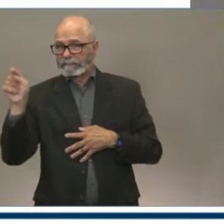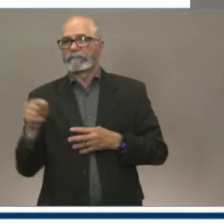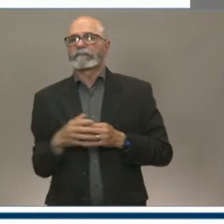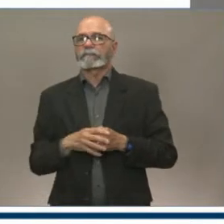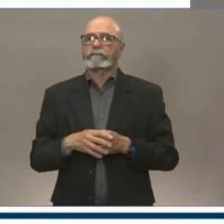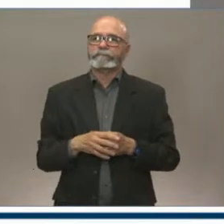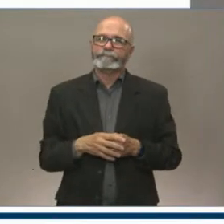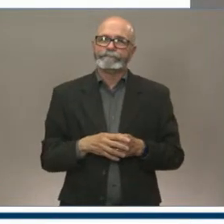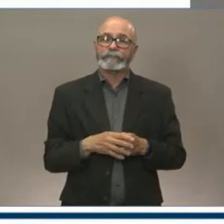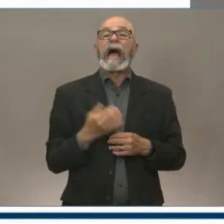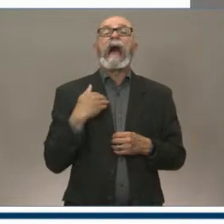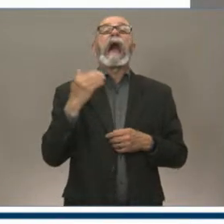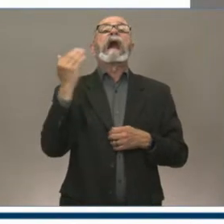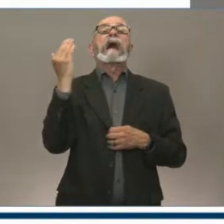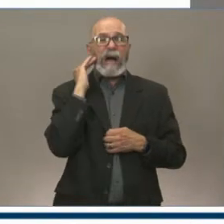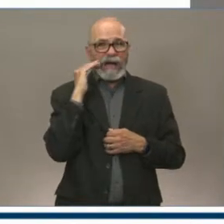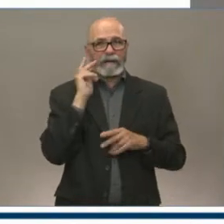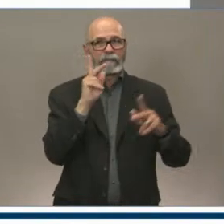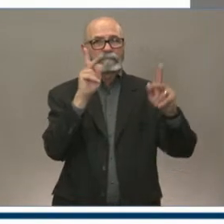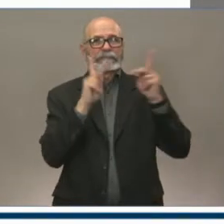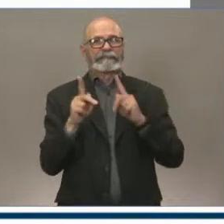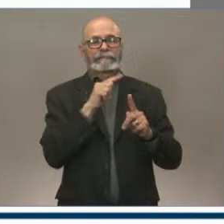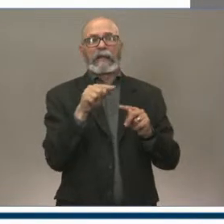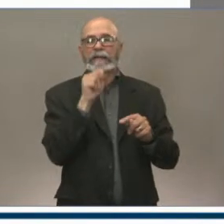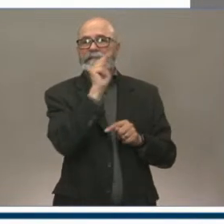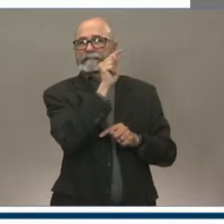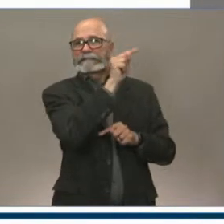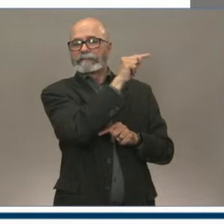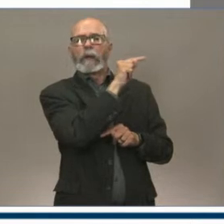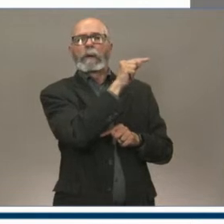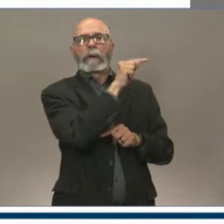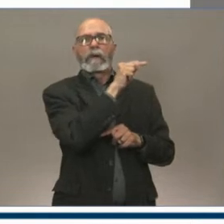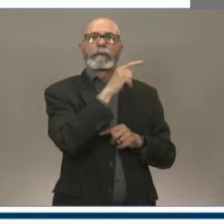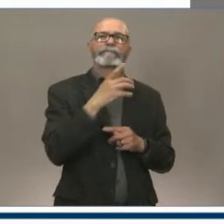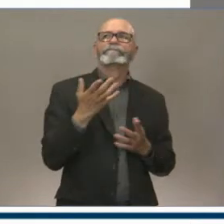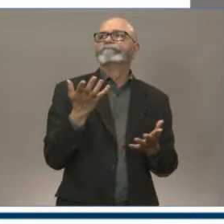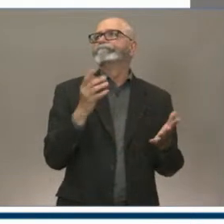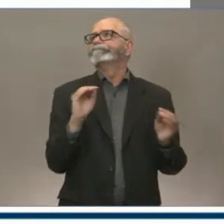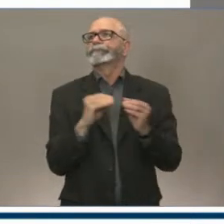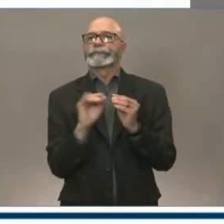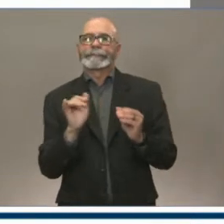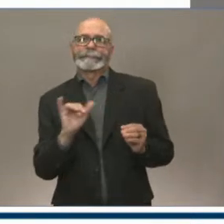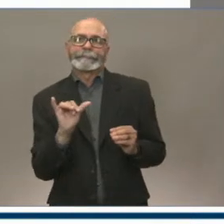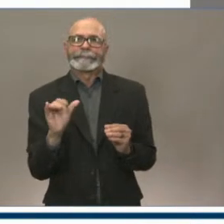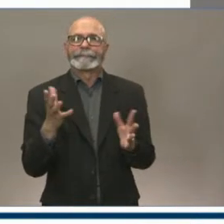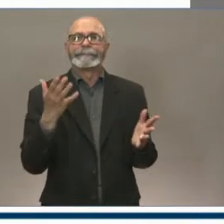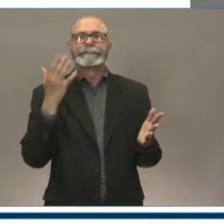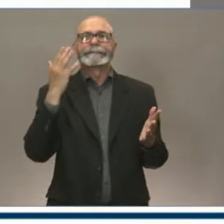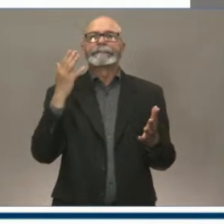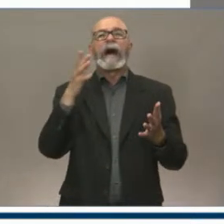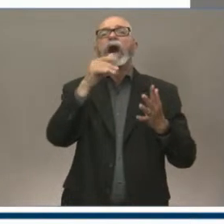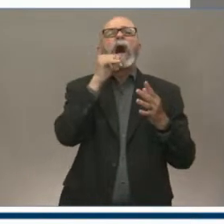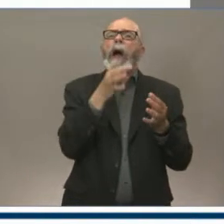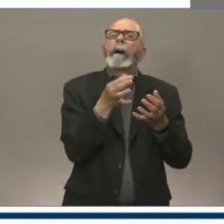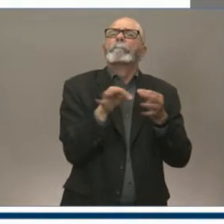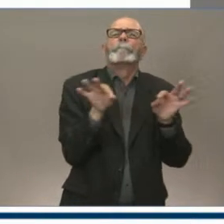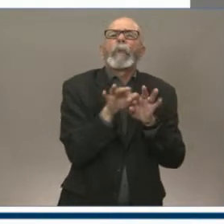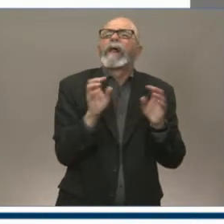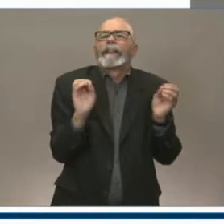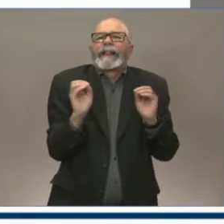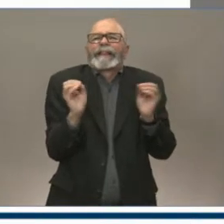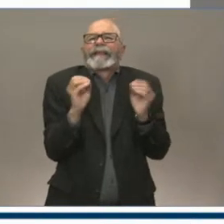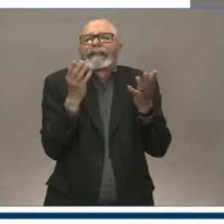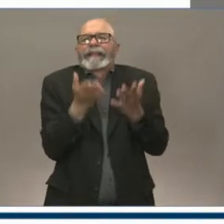system we're decreasing some of our less essential